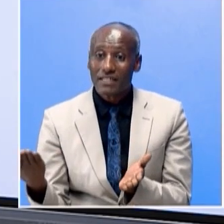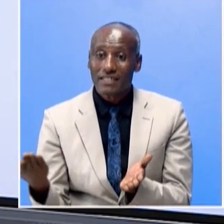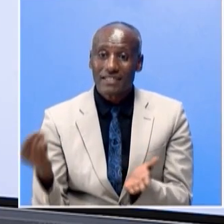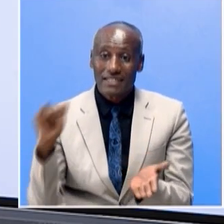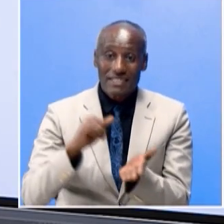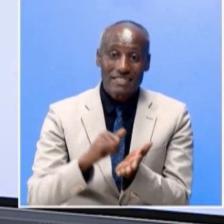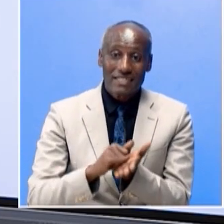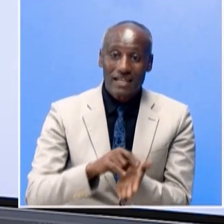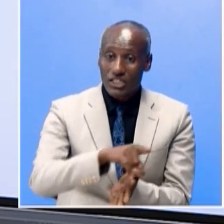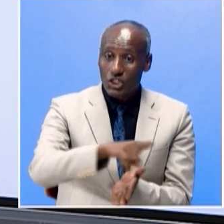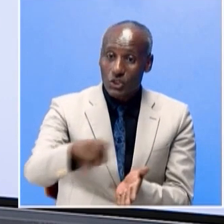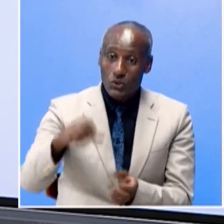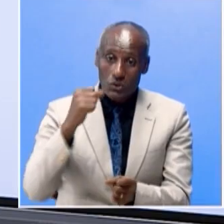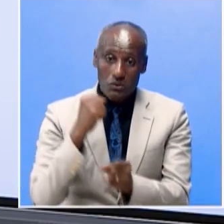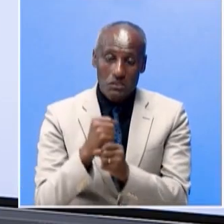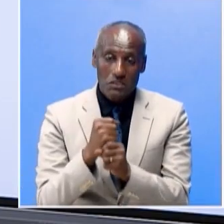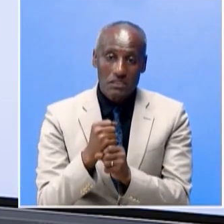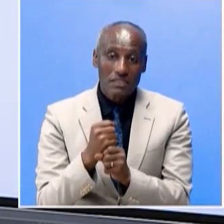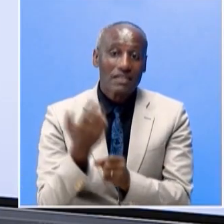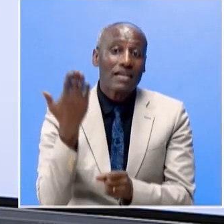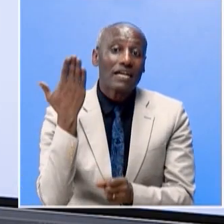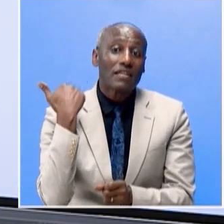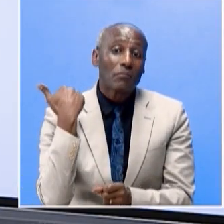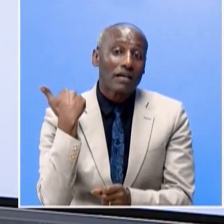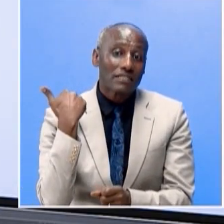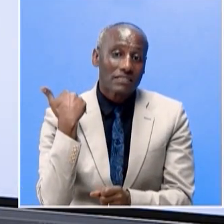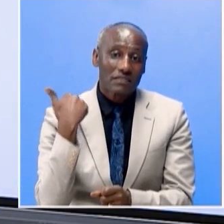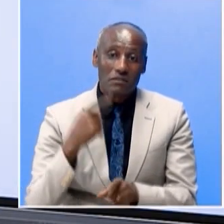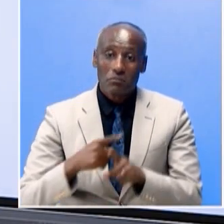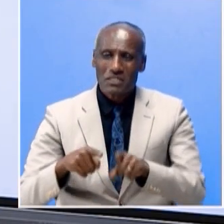Okay? But no longer at the time of speaking.